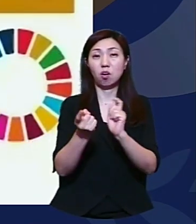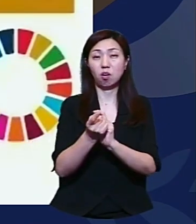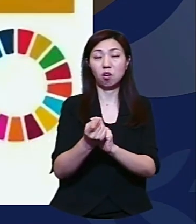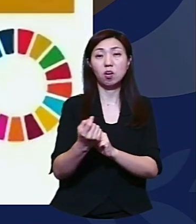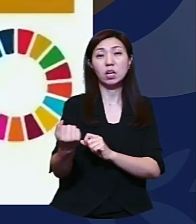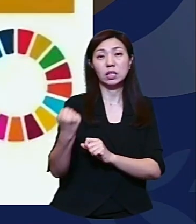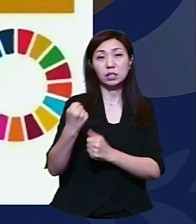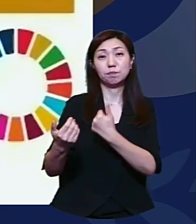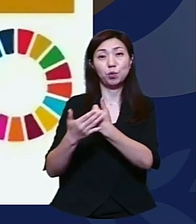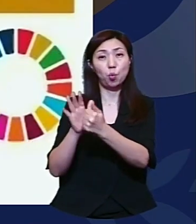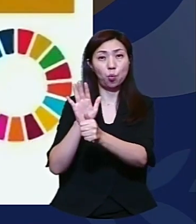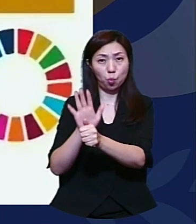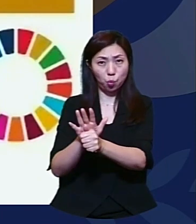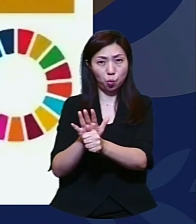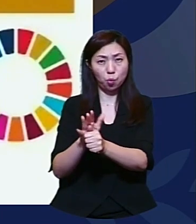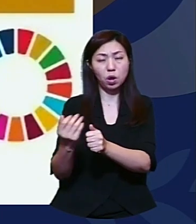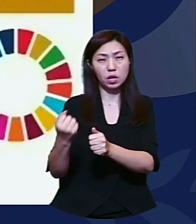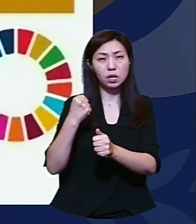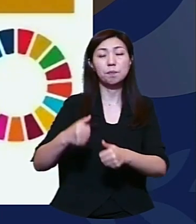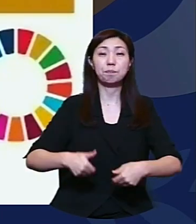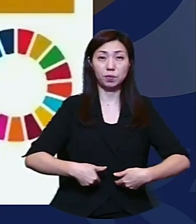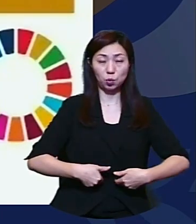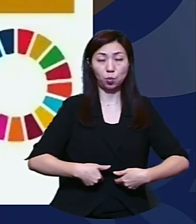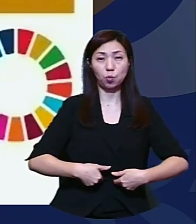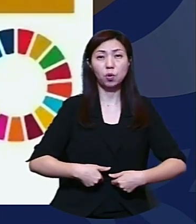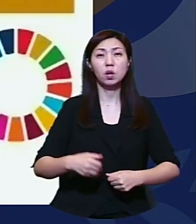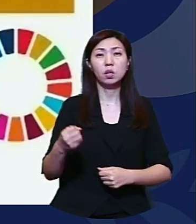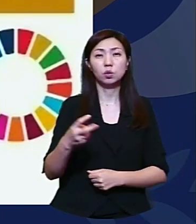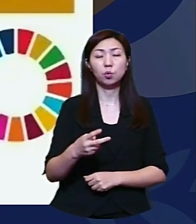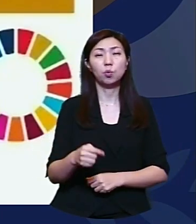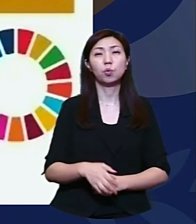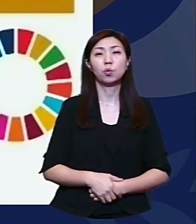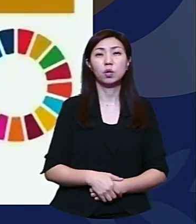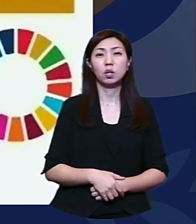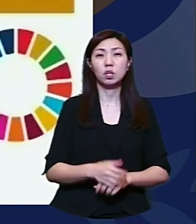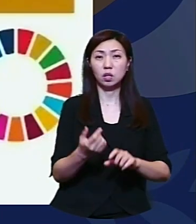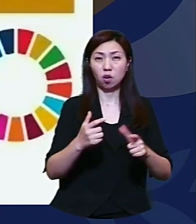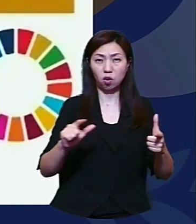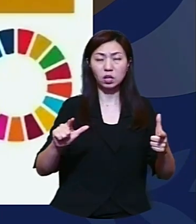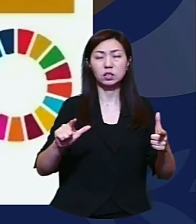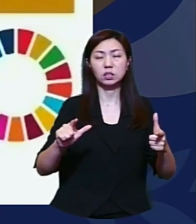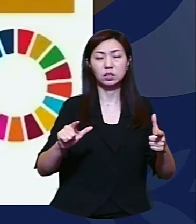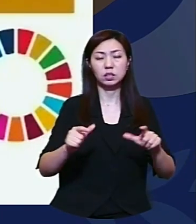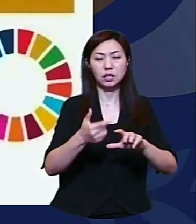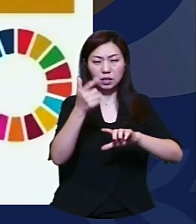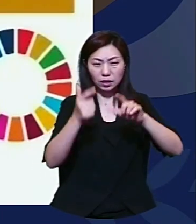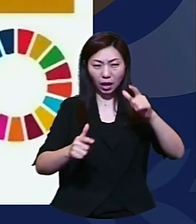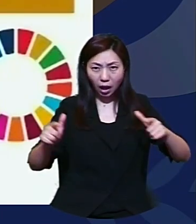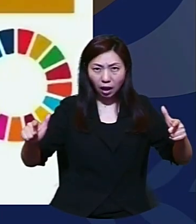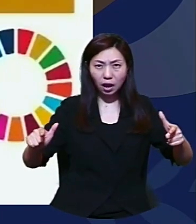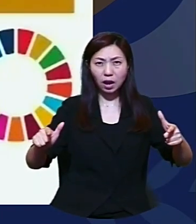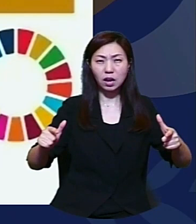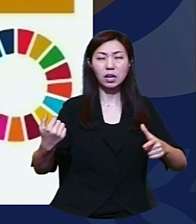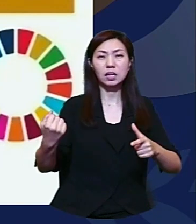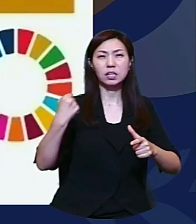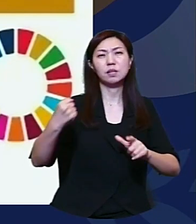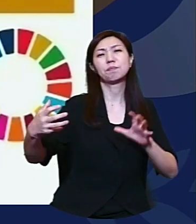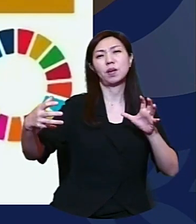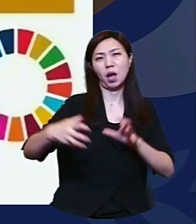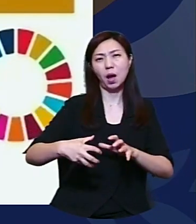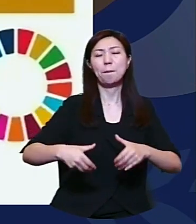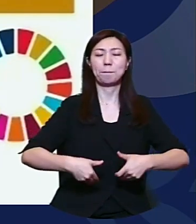So if we can have more partners and greater collaboration, I think we'll be more successful in